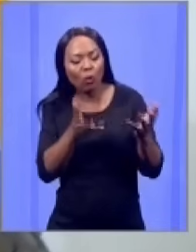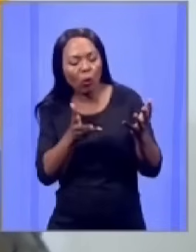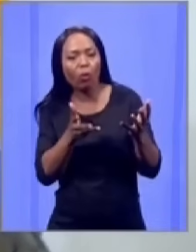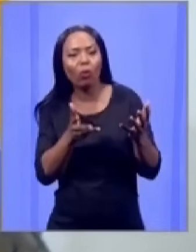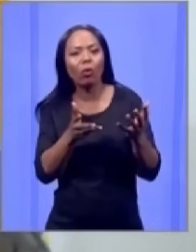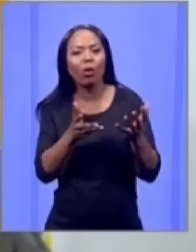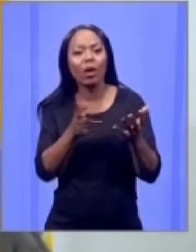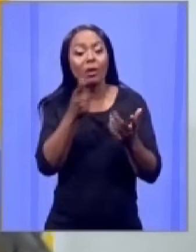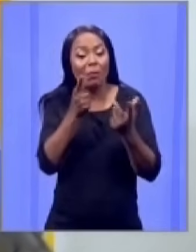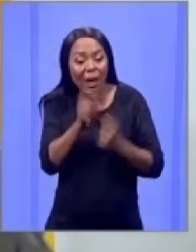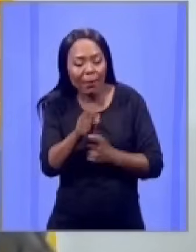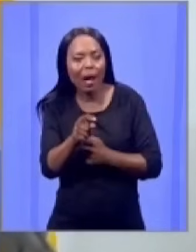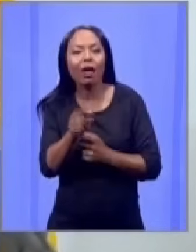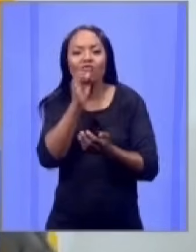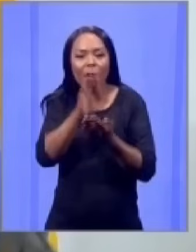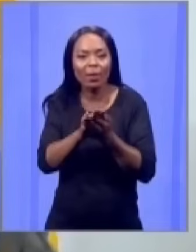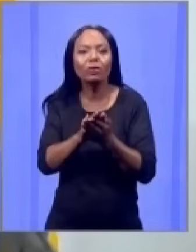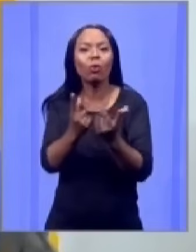what you promise them.